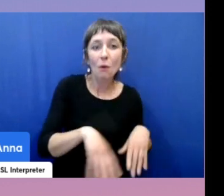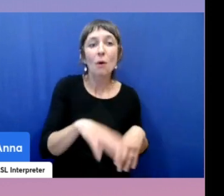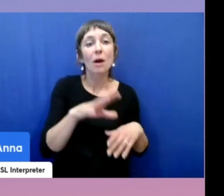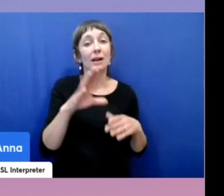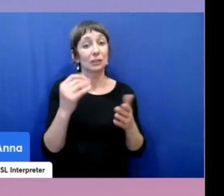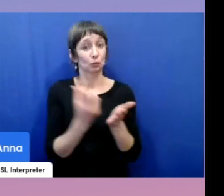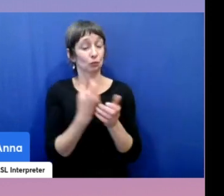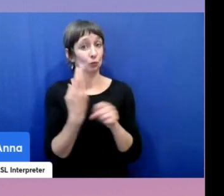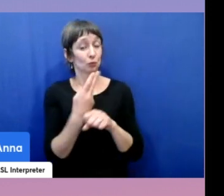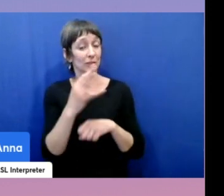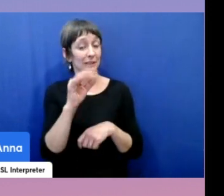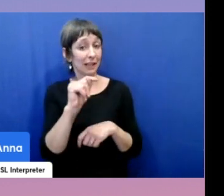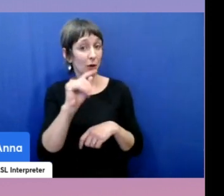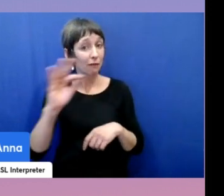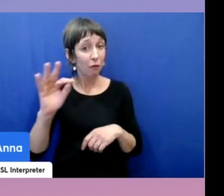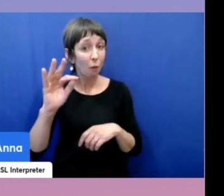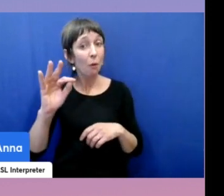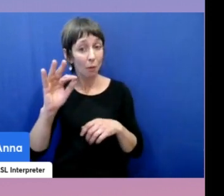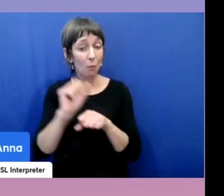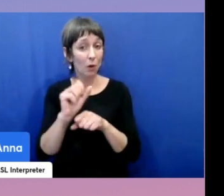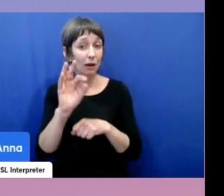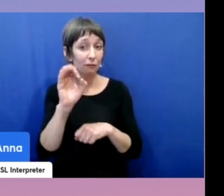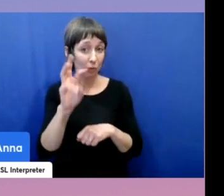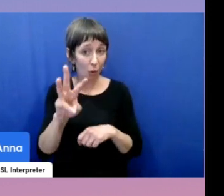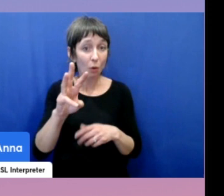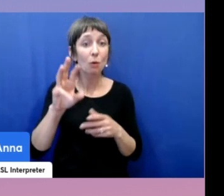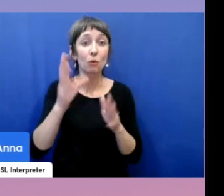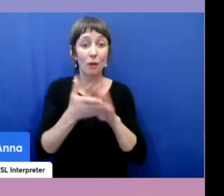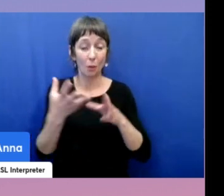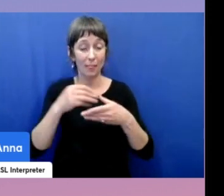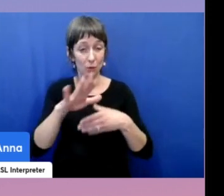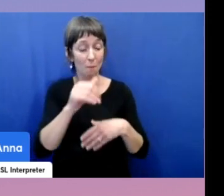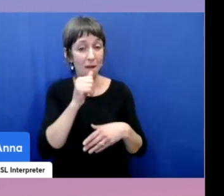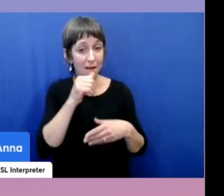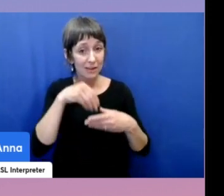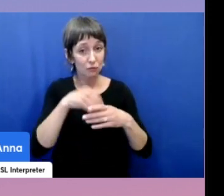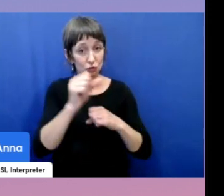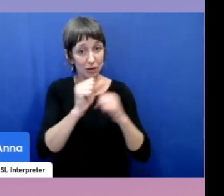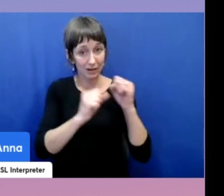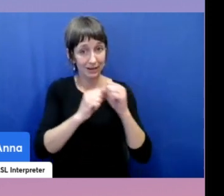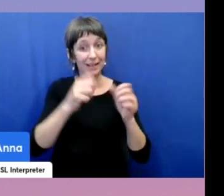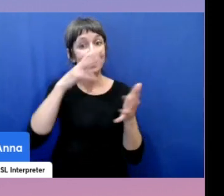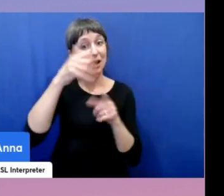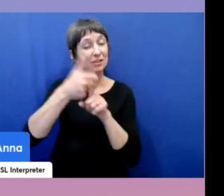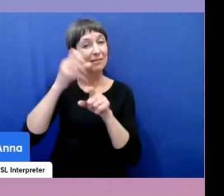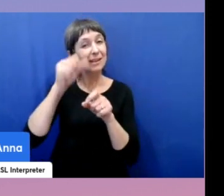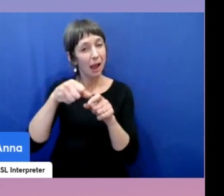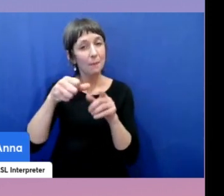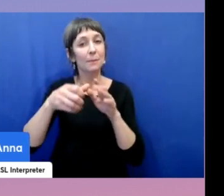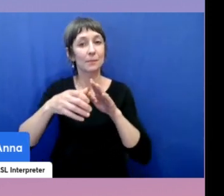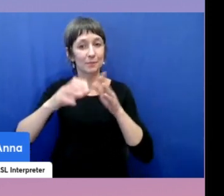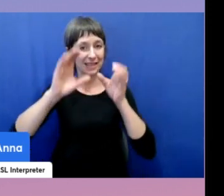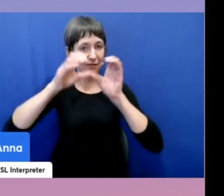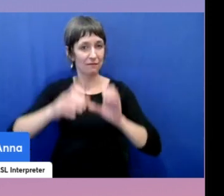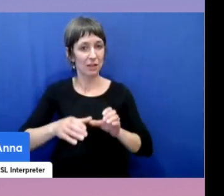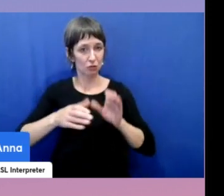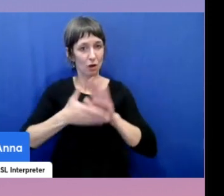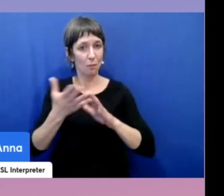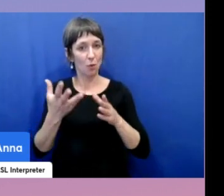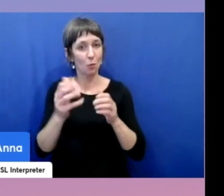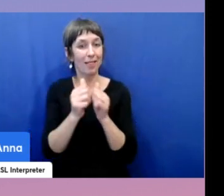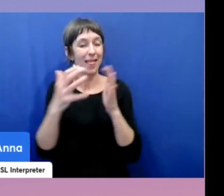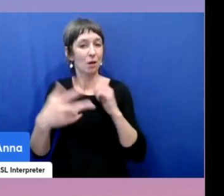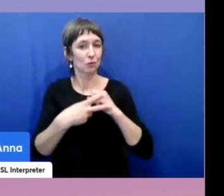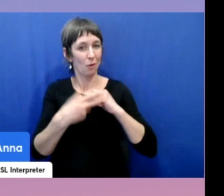your private infrastructure, Terraform Cloud itself can be configured to operate without storing any access credentials on the platform,